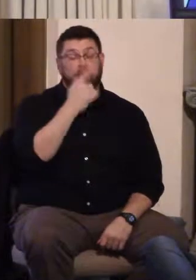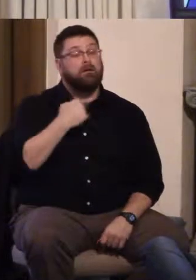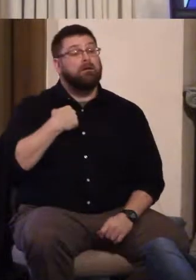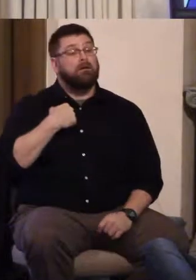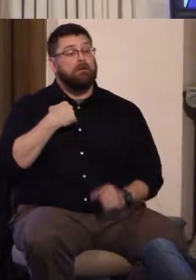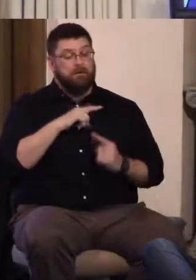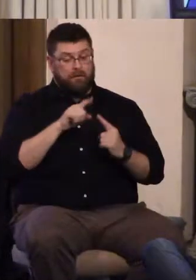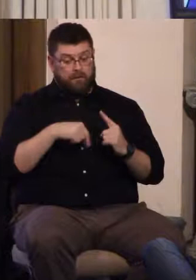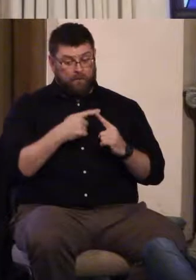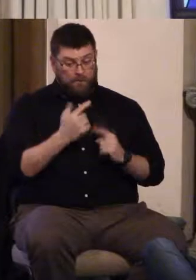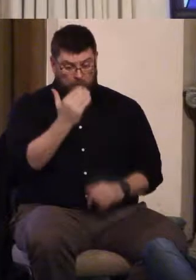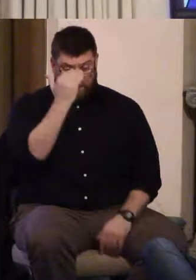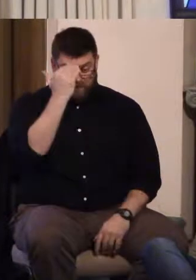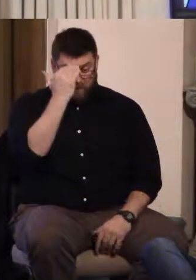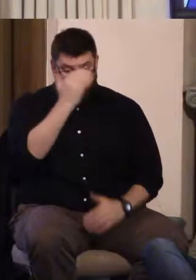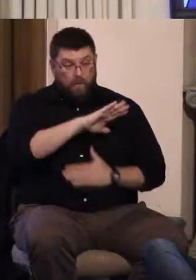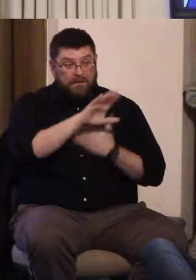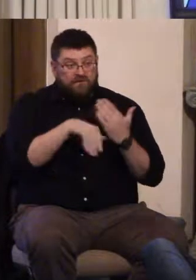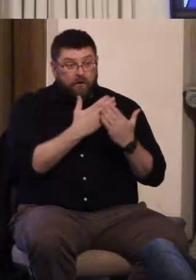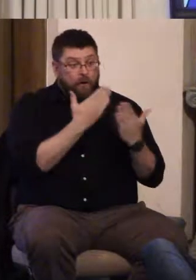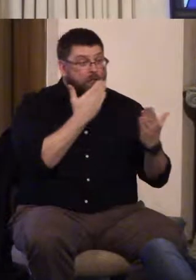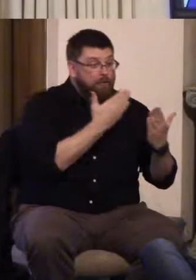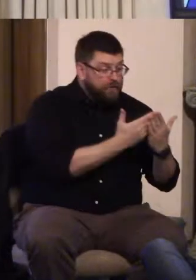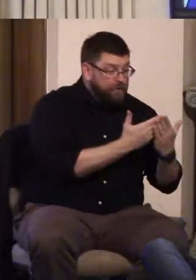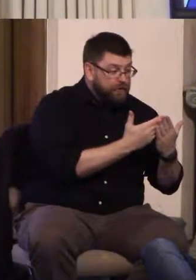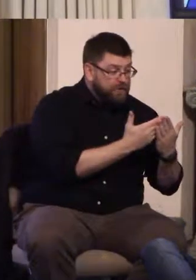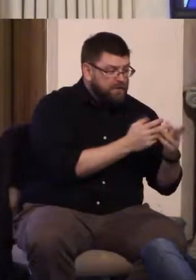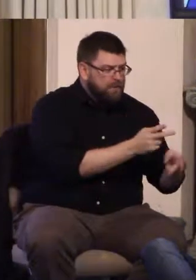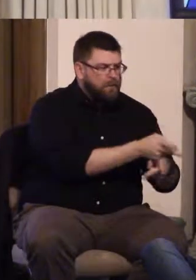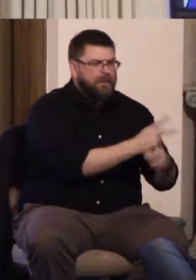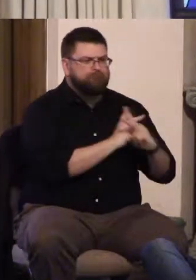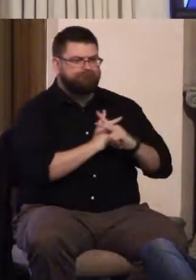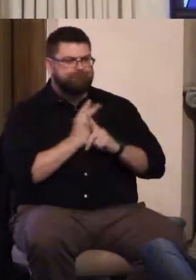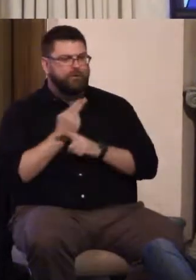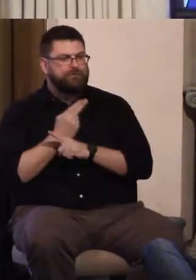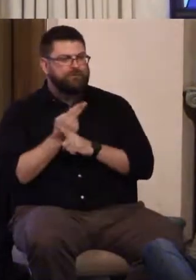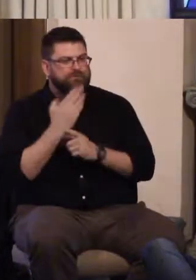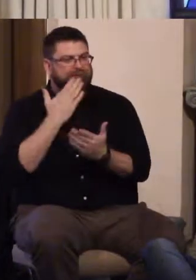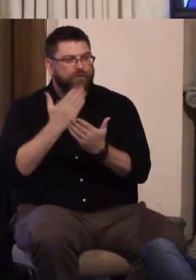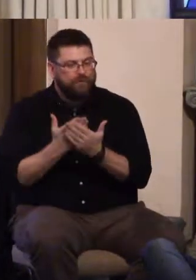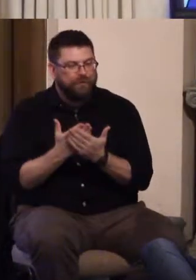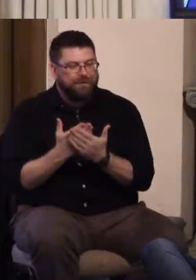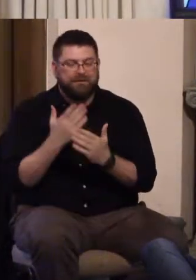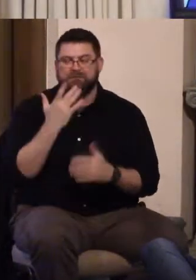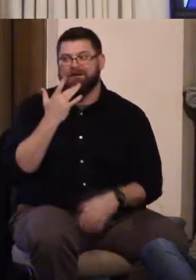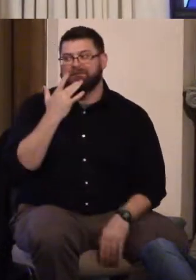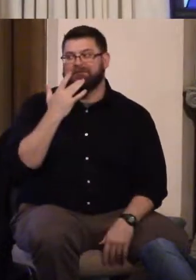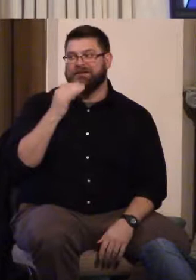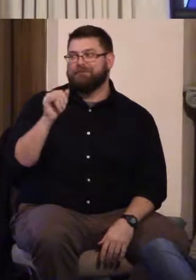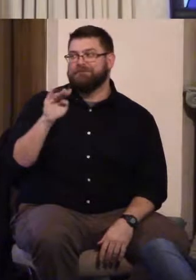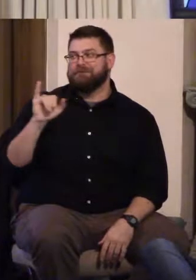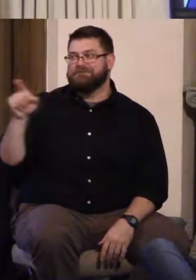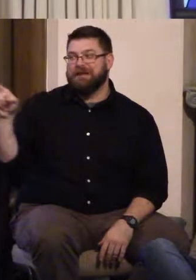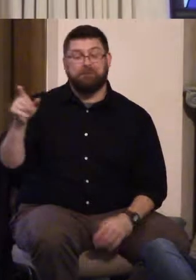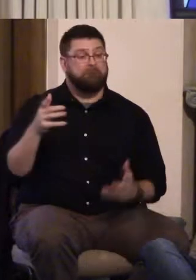When we know it's all good, we use it for our good. One of my favorite things, Jamie, from University of Santa Monica, is that I use